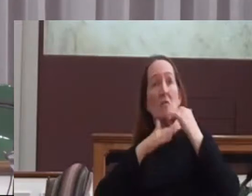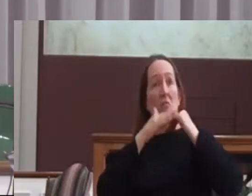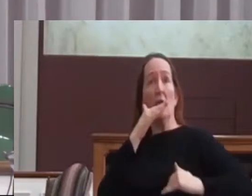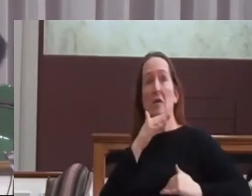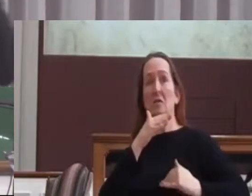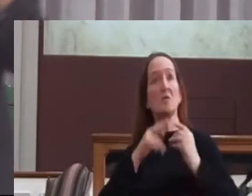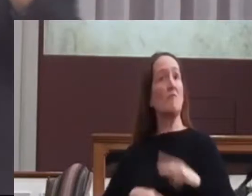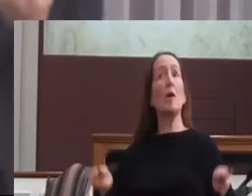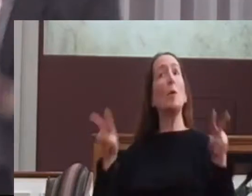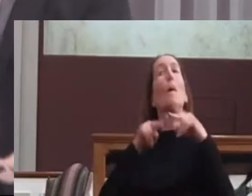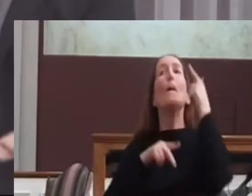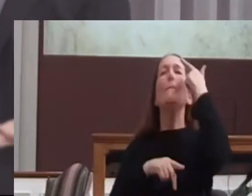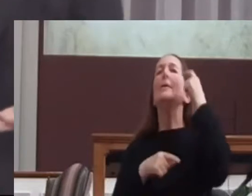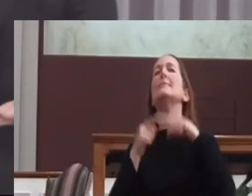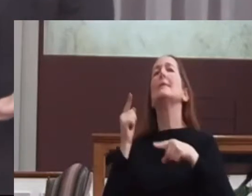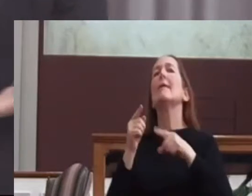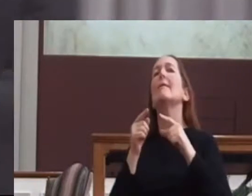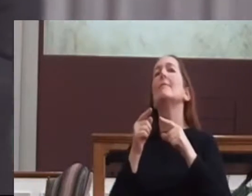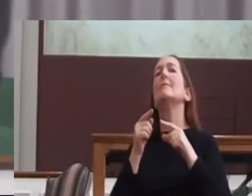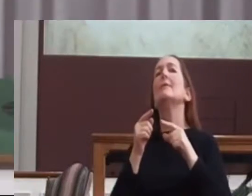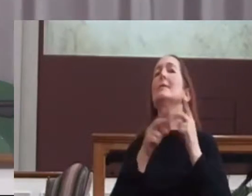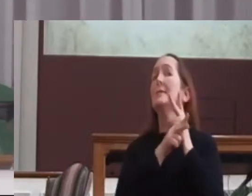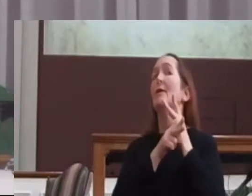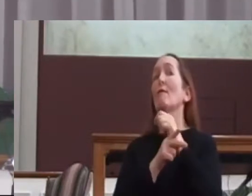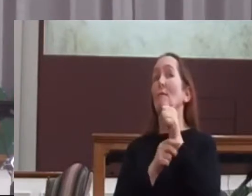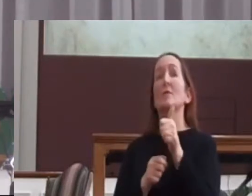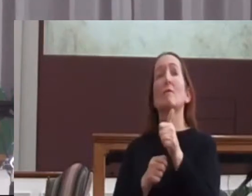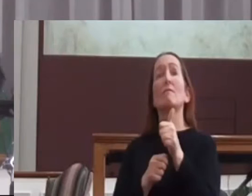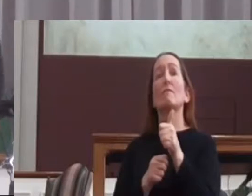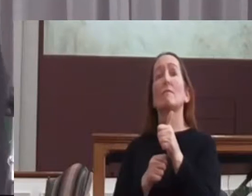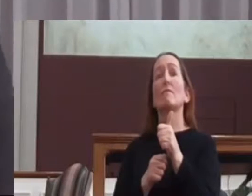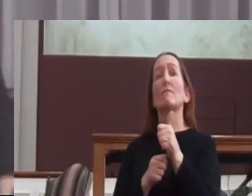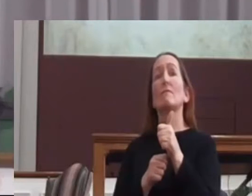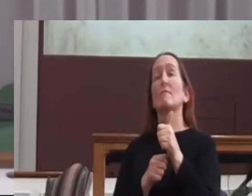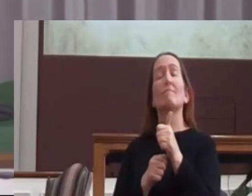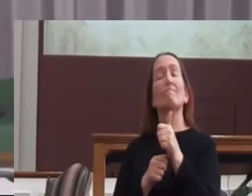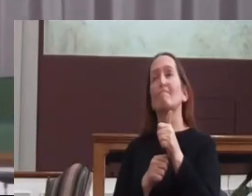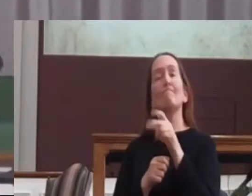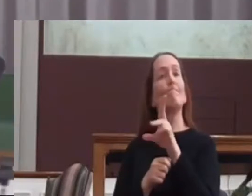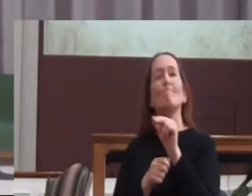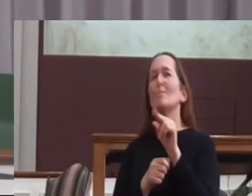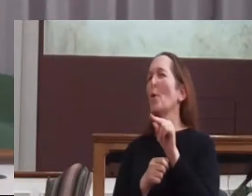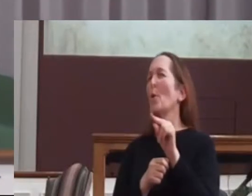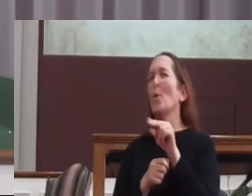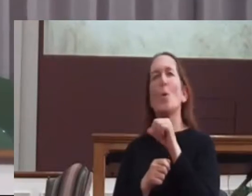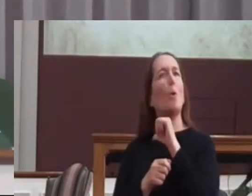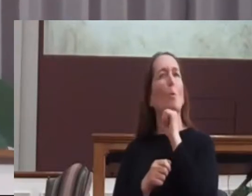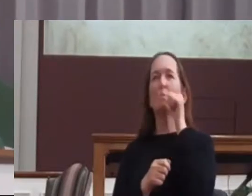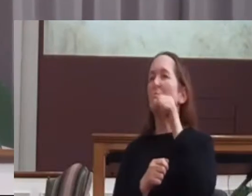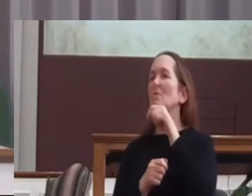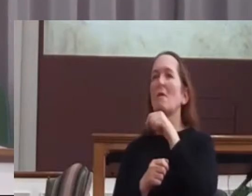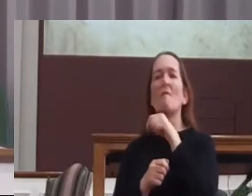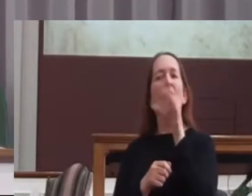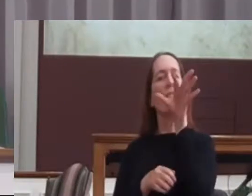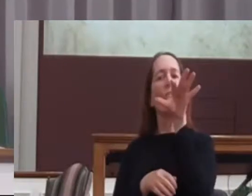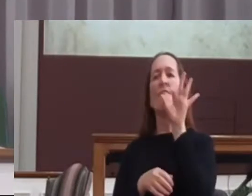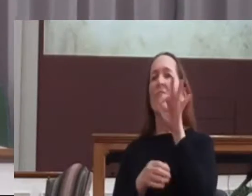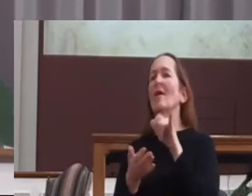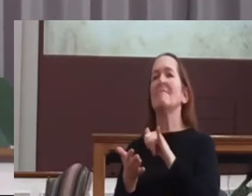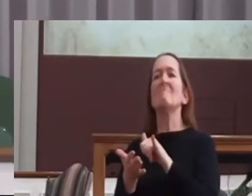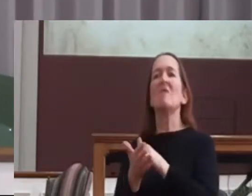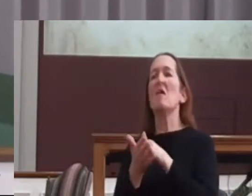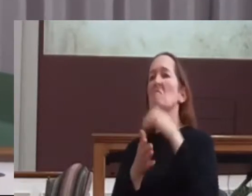would we say the value of that life is less because it is not able to take care of itself, to sustain